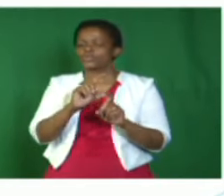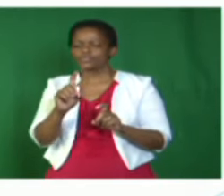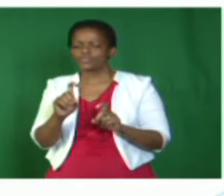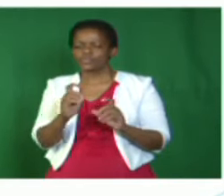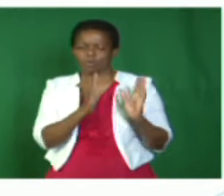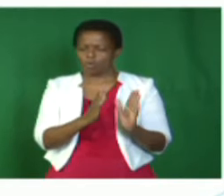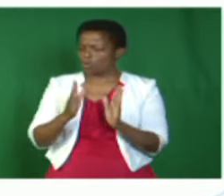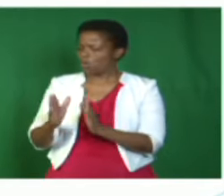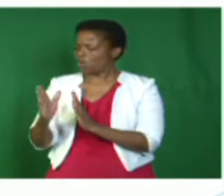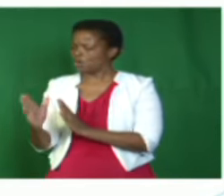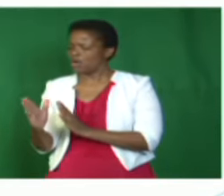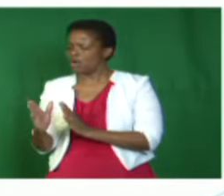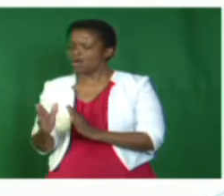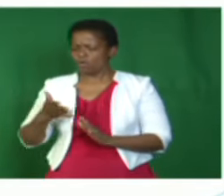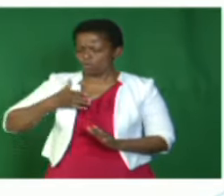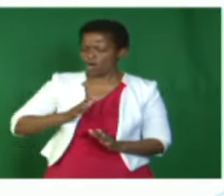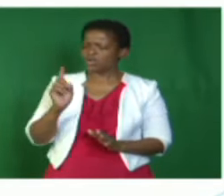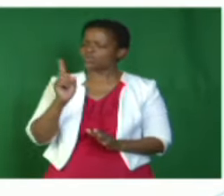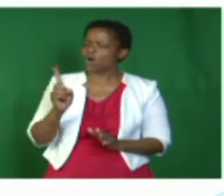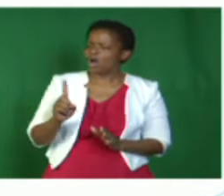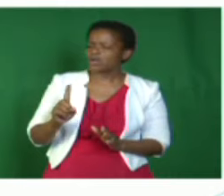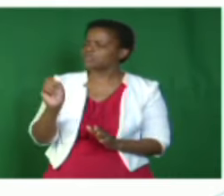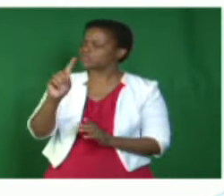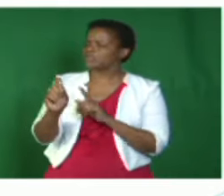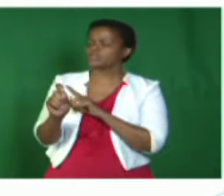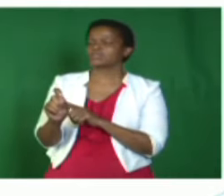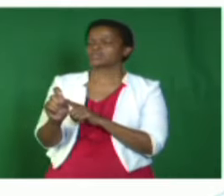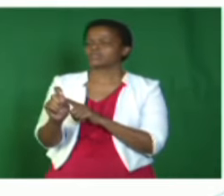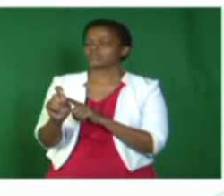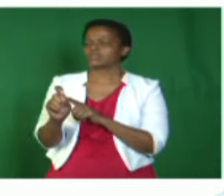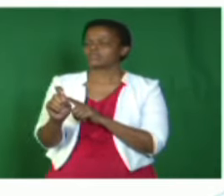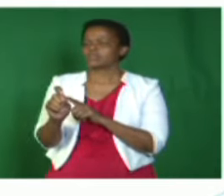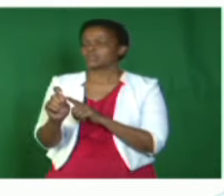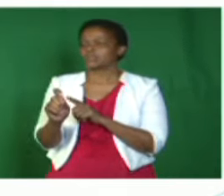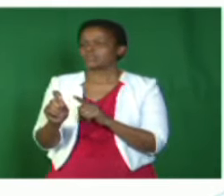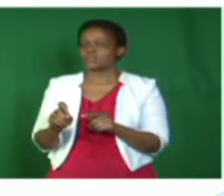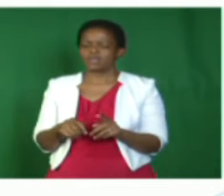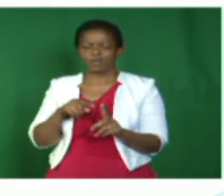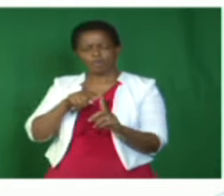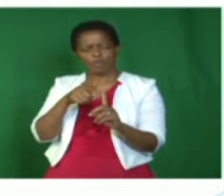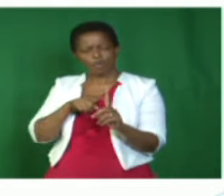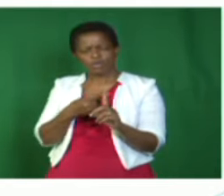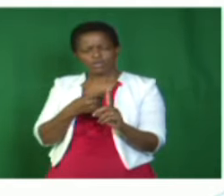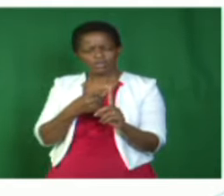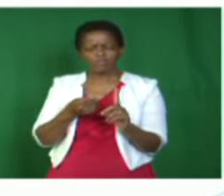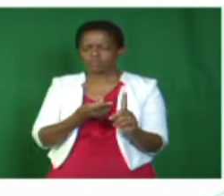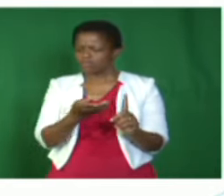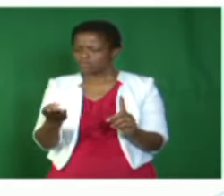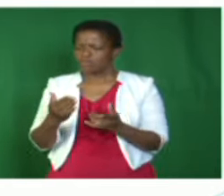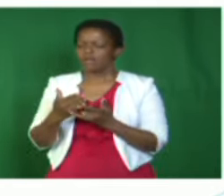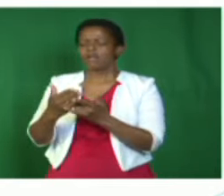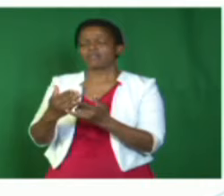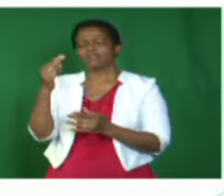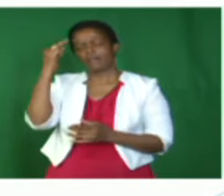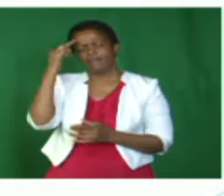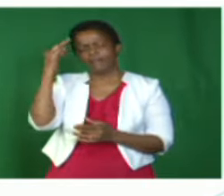strength, and what they demand from you as the learner. We are also going to be sharing tips that one needs to look into when